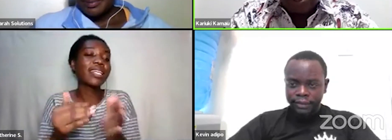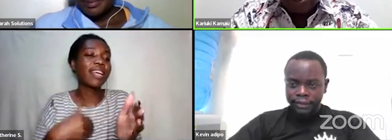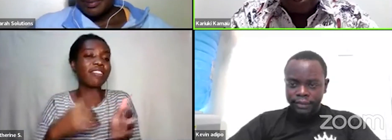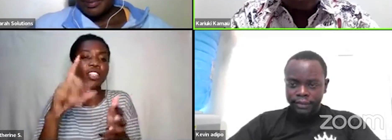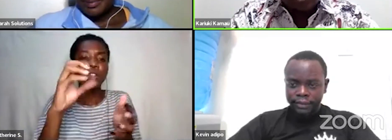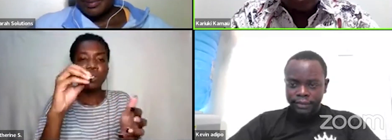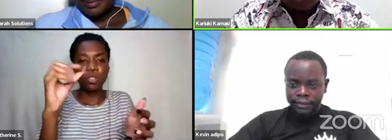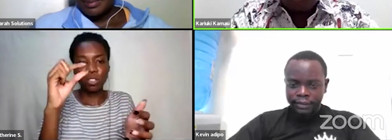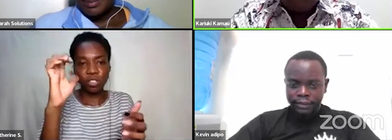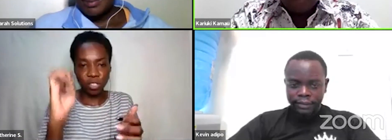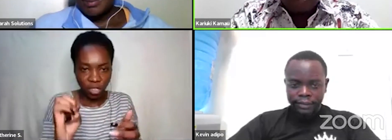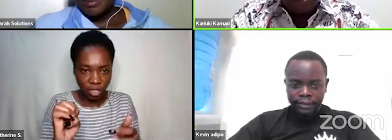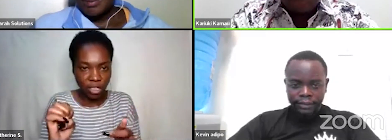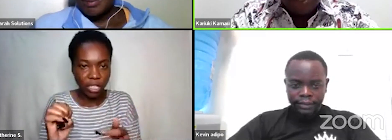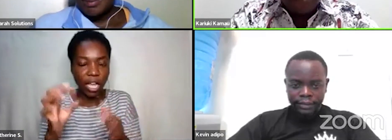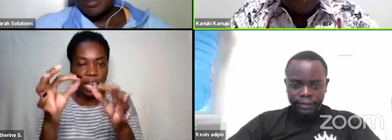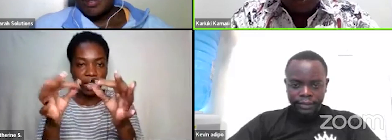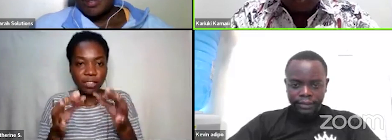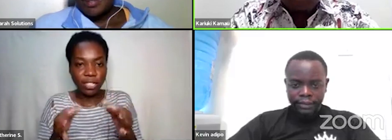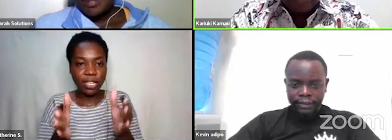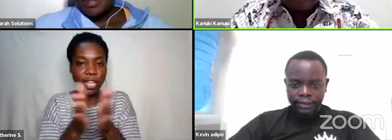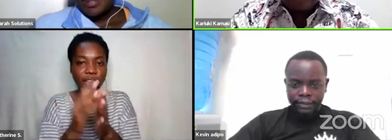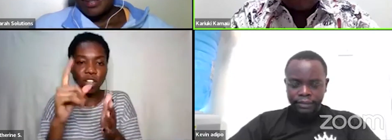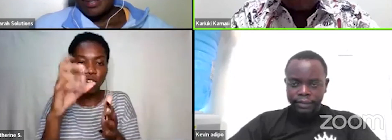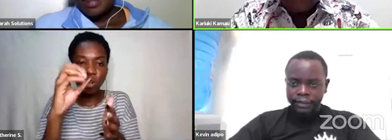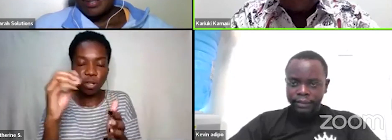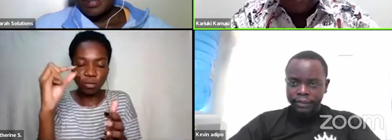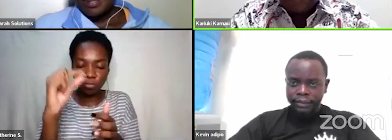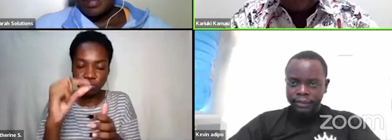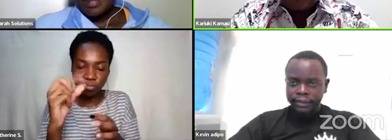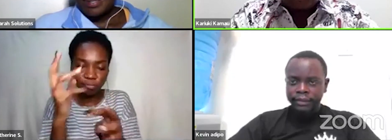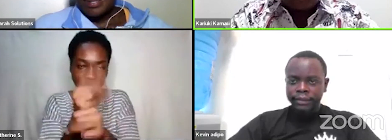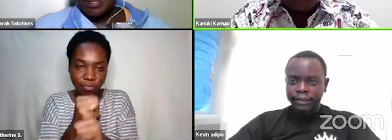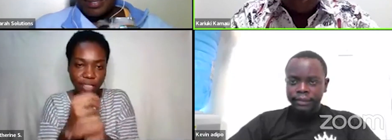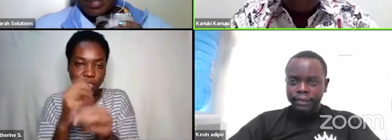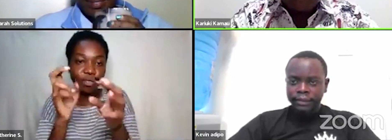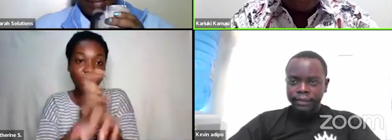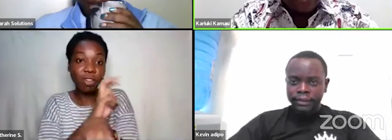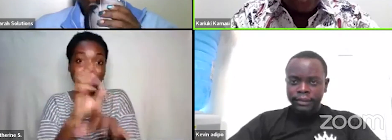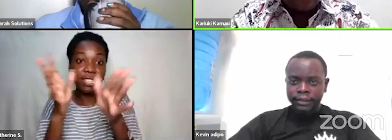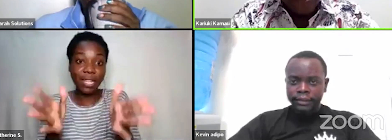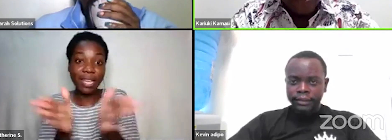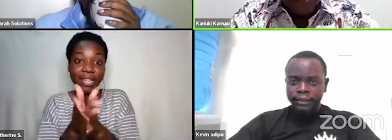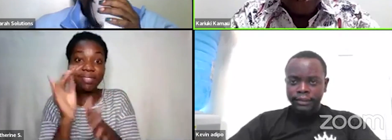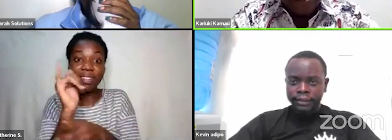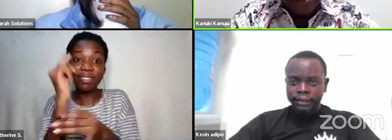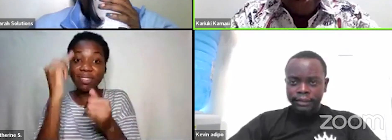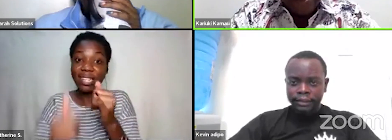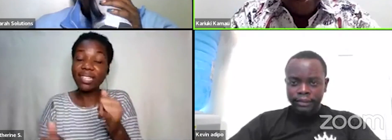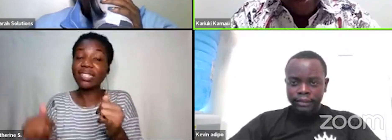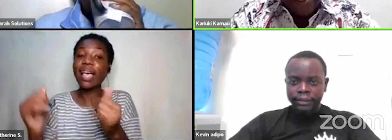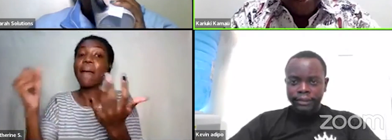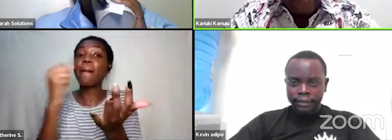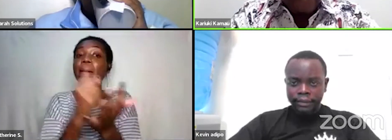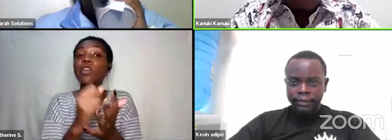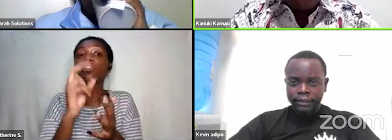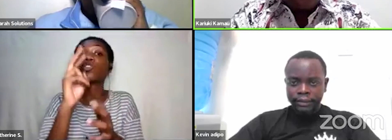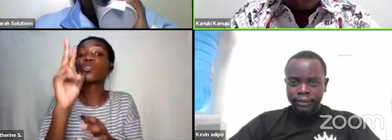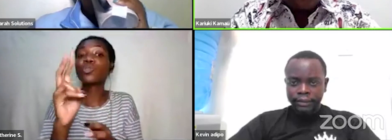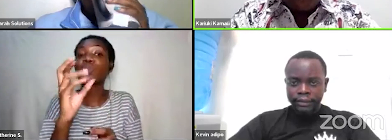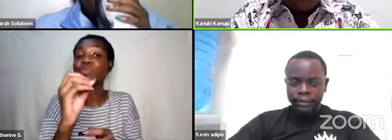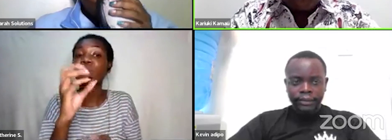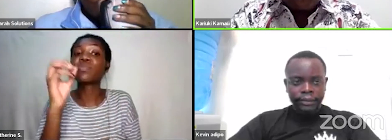accountant and also logistic supervisor. That was my last employment, 2007. Now